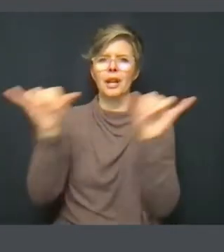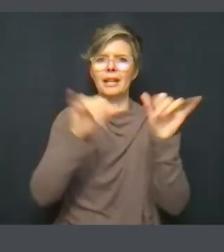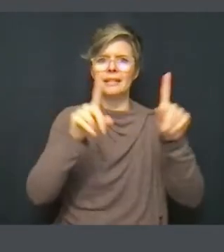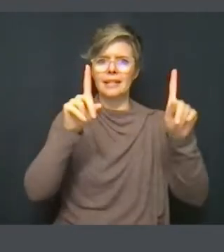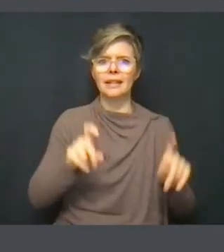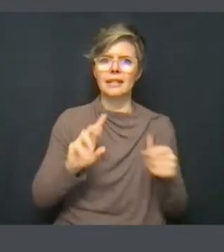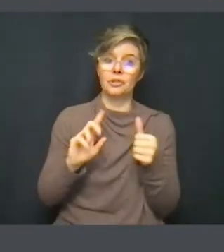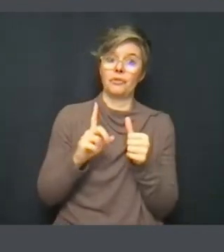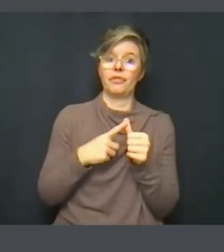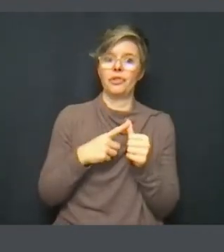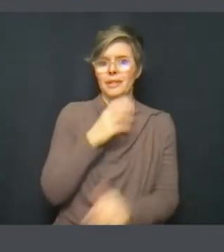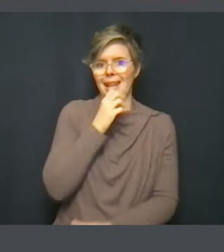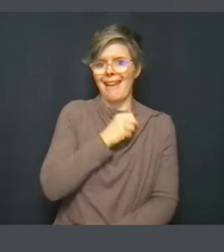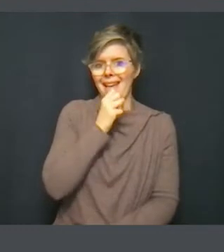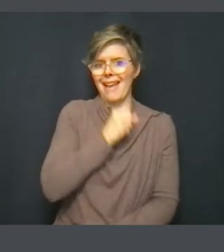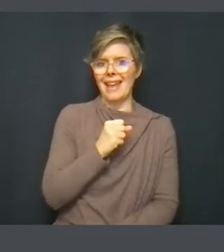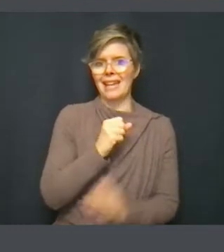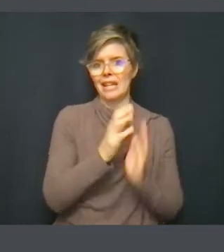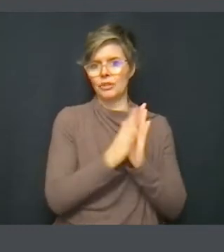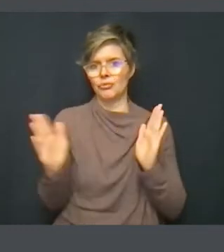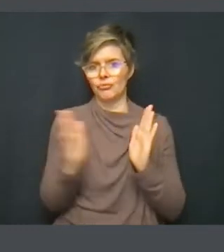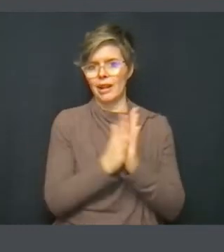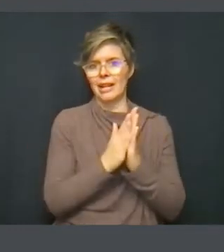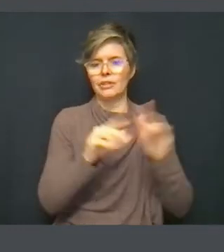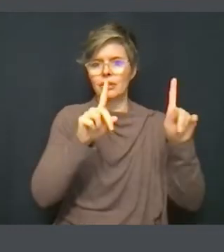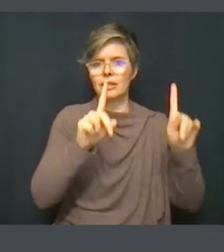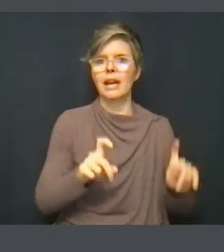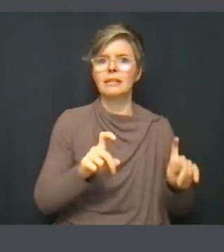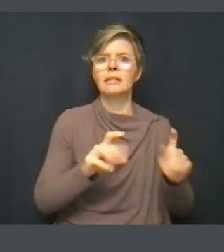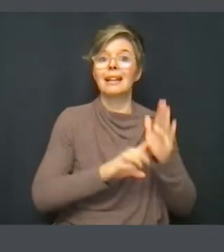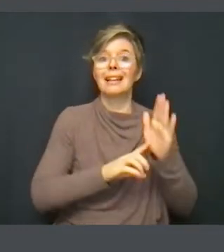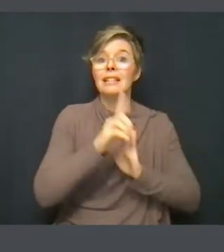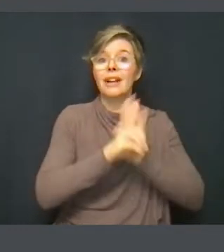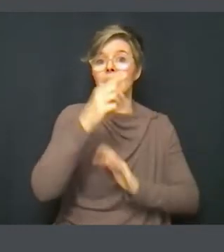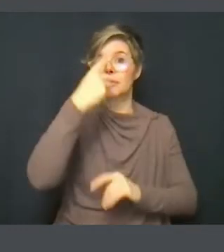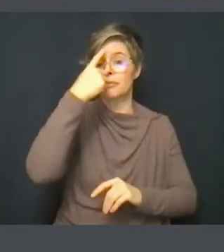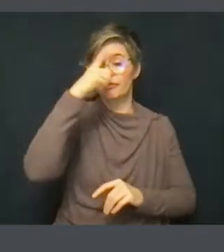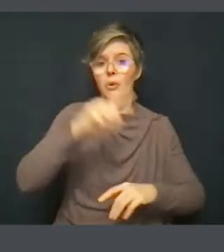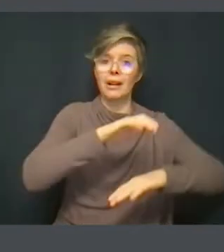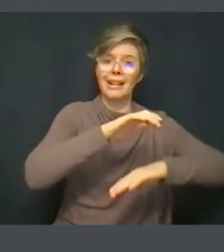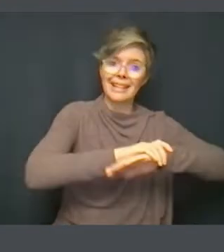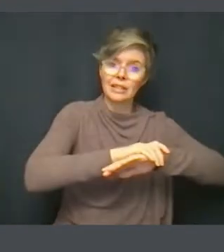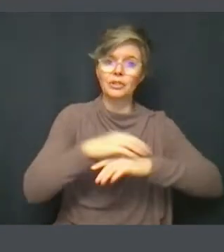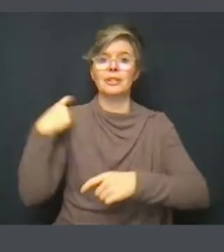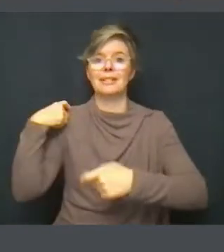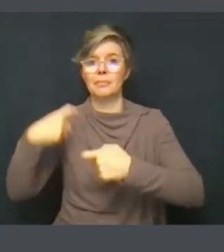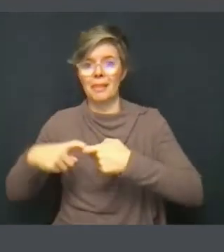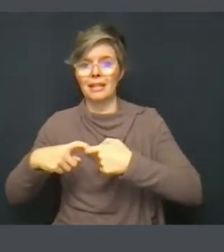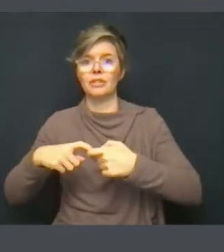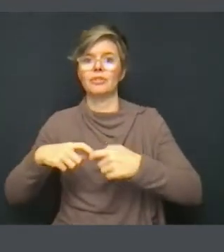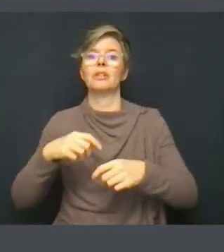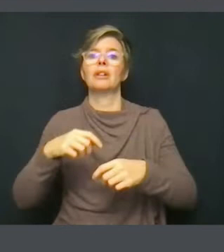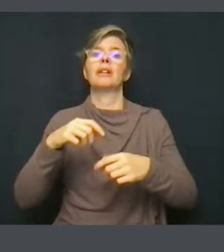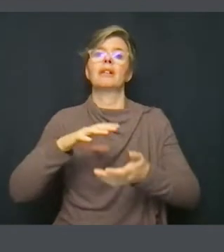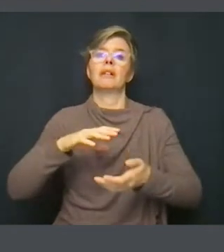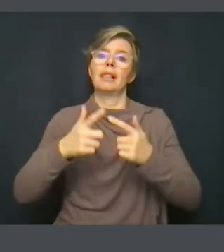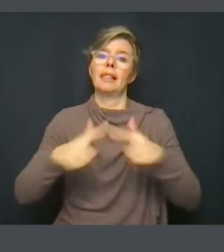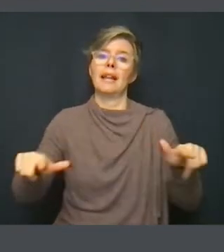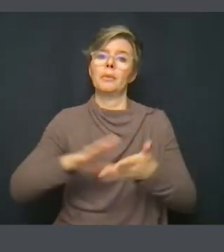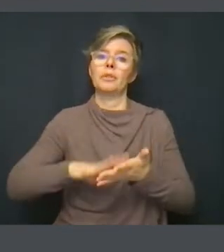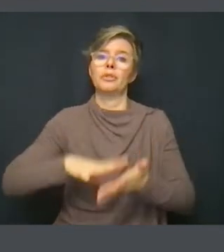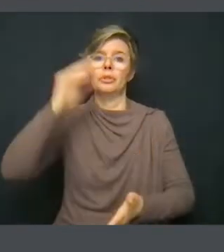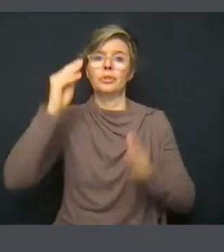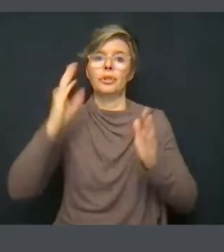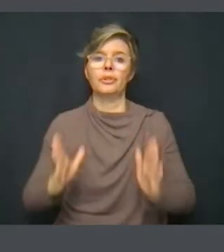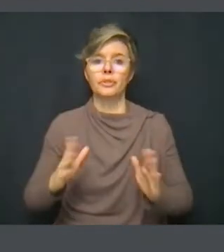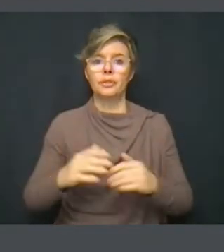at least in the United States, that was developed entirely for Spanish, English, dual language learners. It was in development for a long time. There were multiple